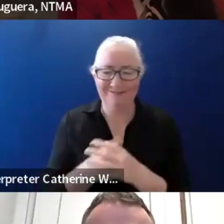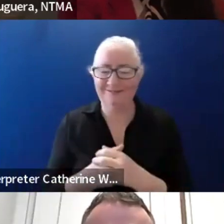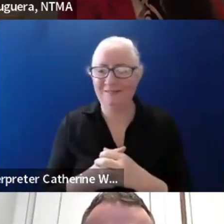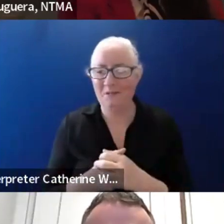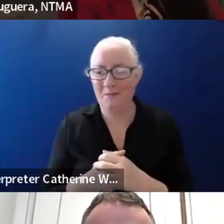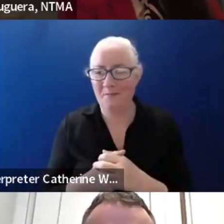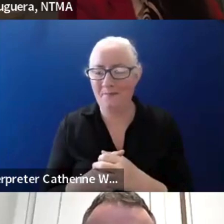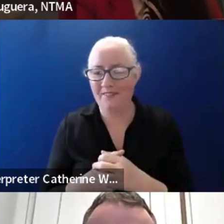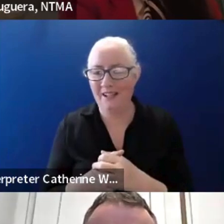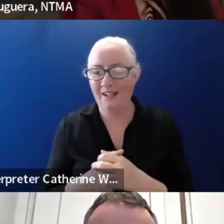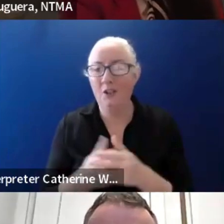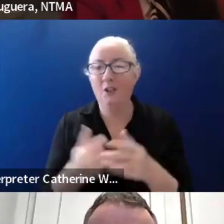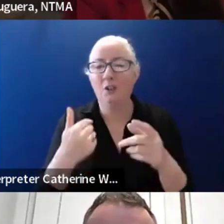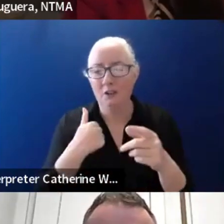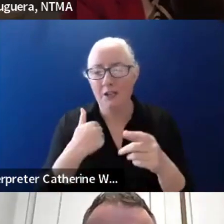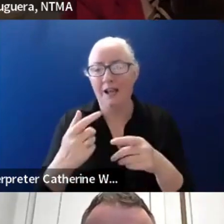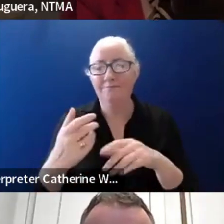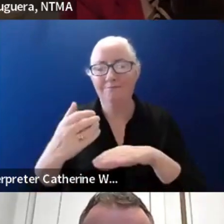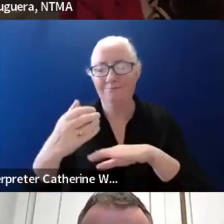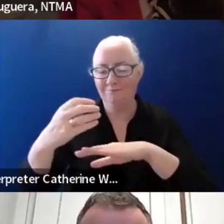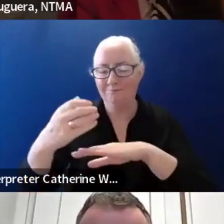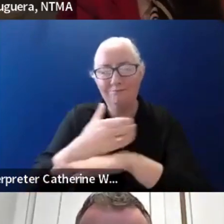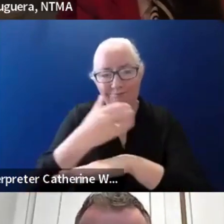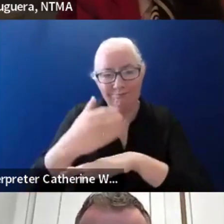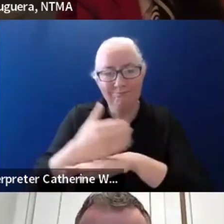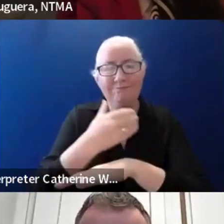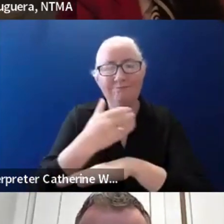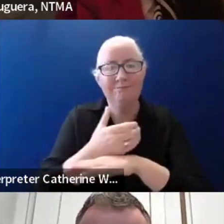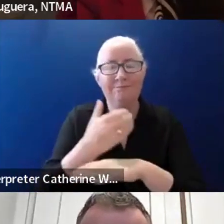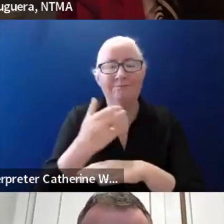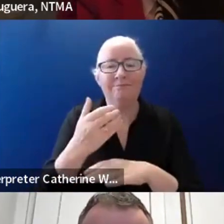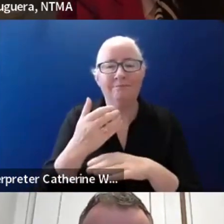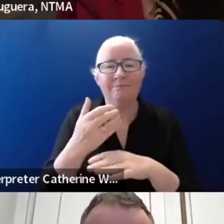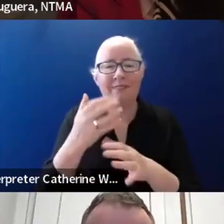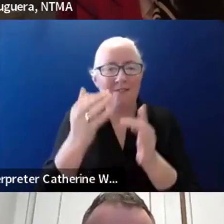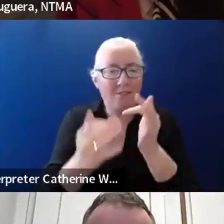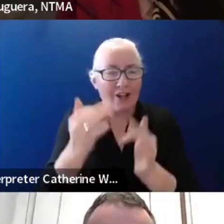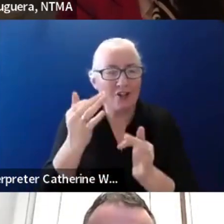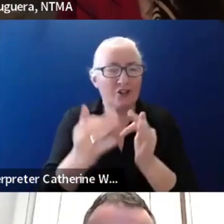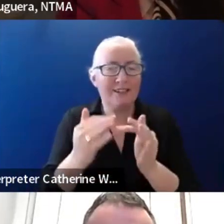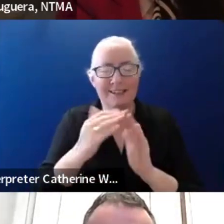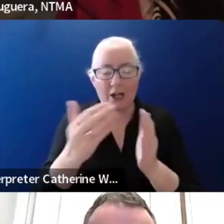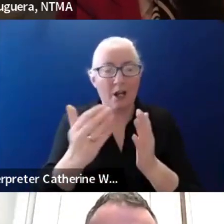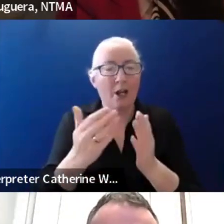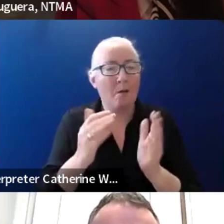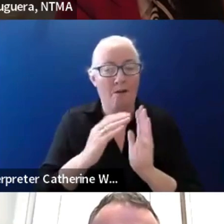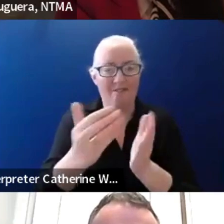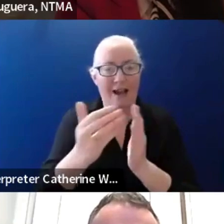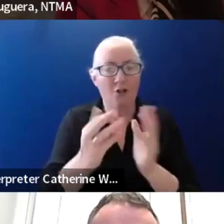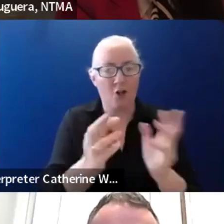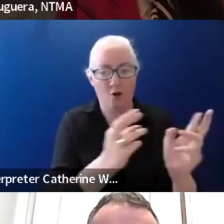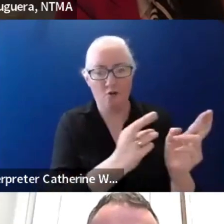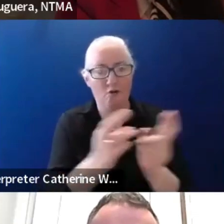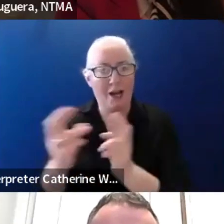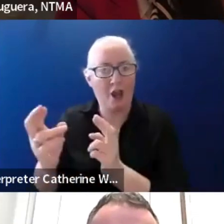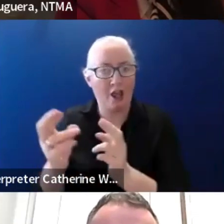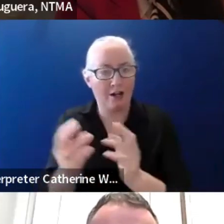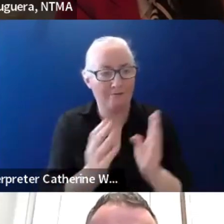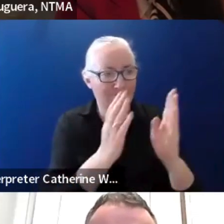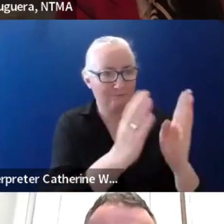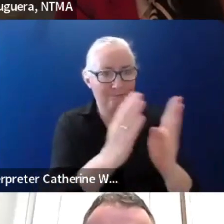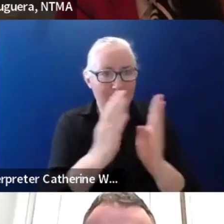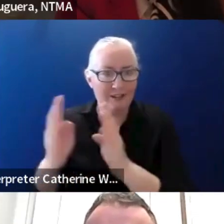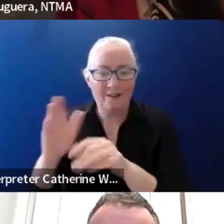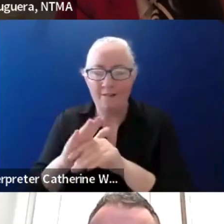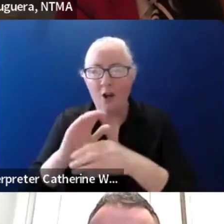So I continue to refresh the session and I deliver it at regular intervals for colleagues. And I